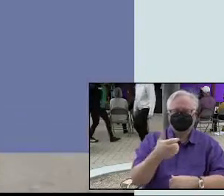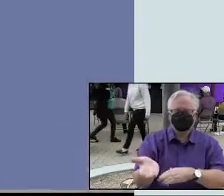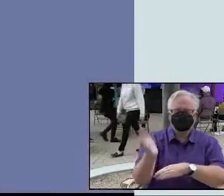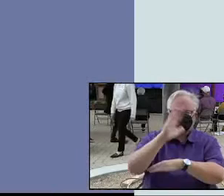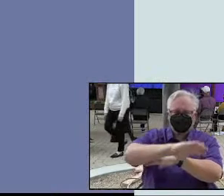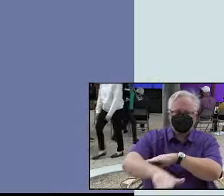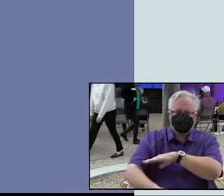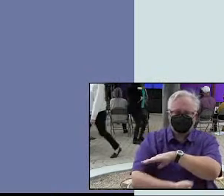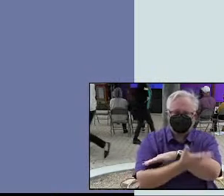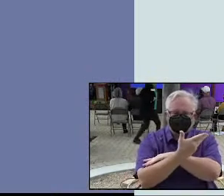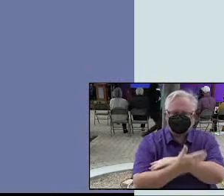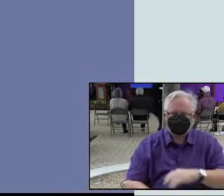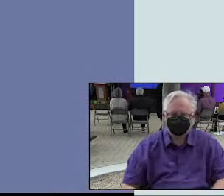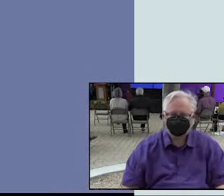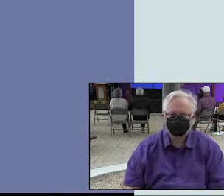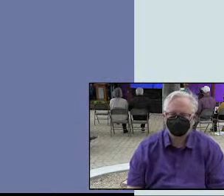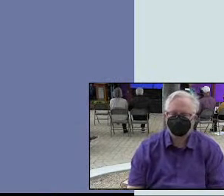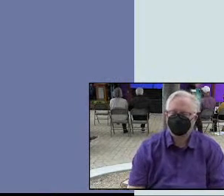24/7.